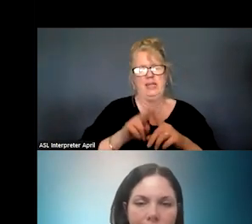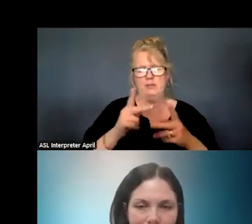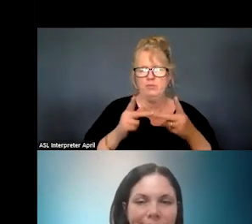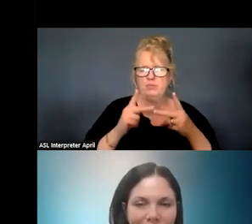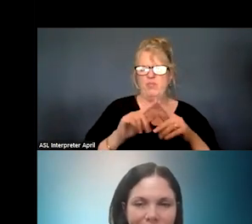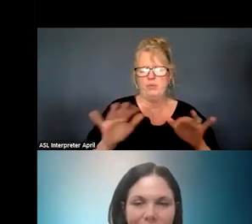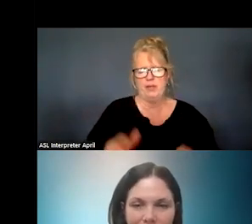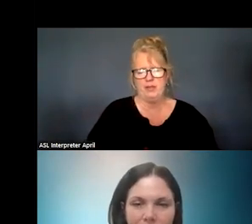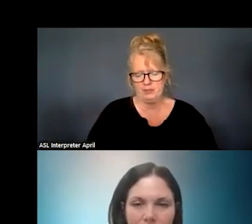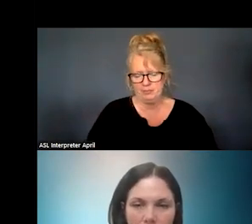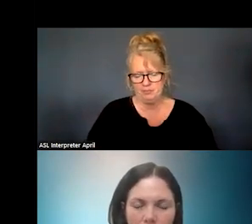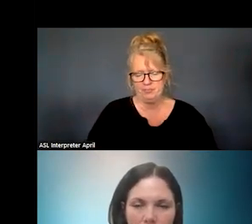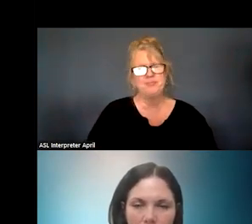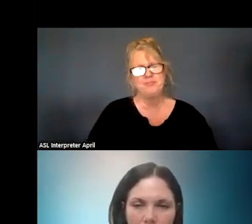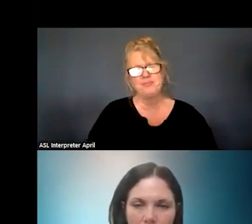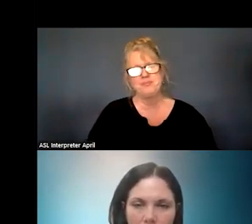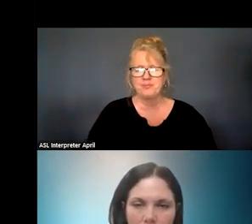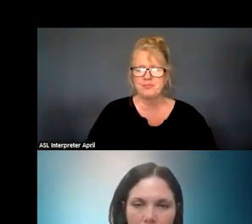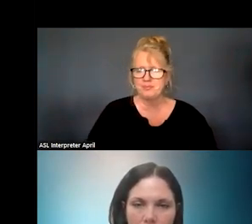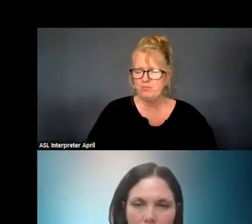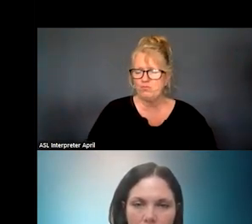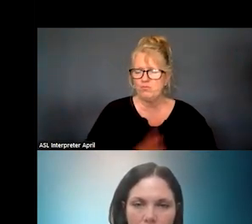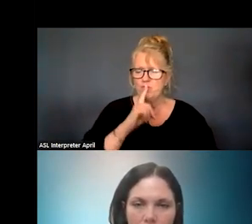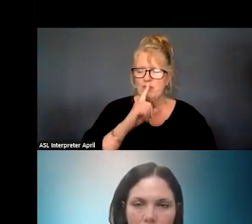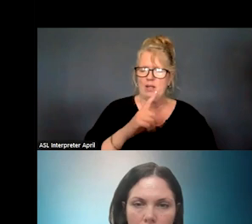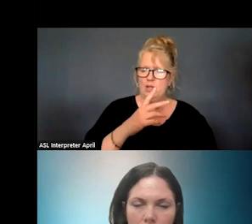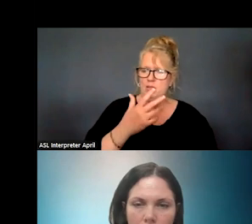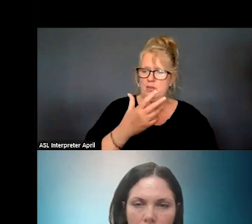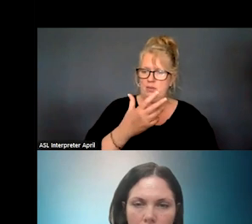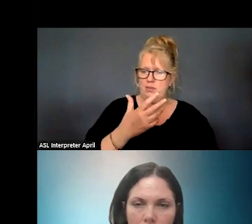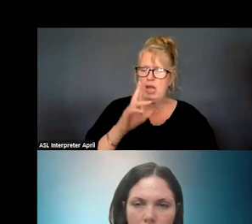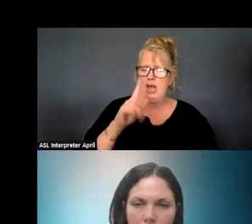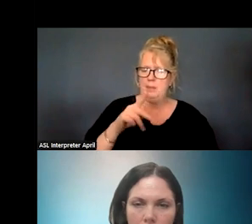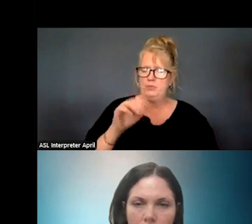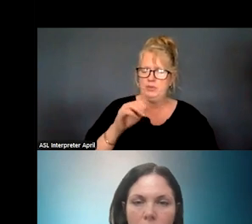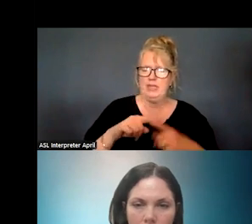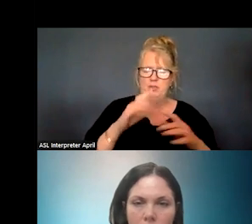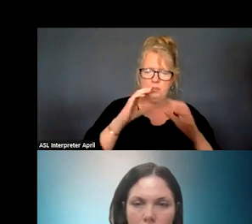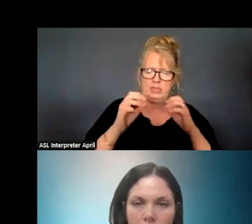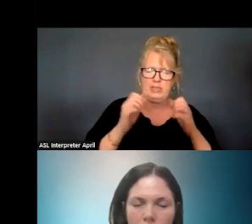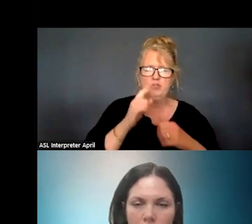like that. So it's live time update communication between the 2